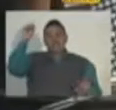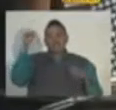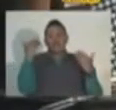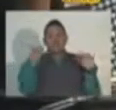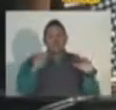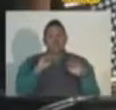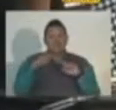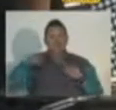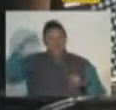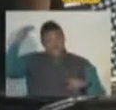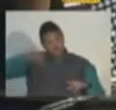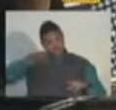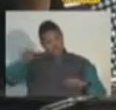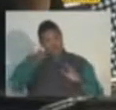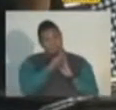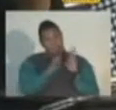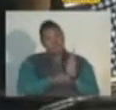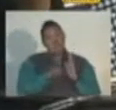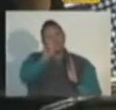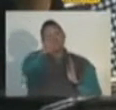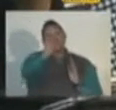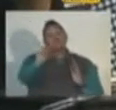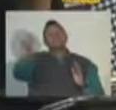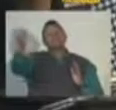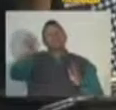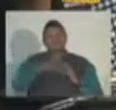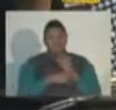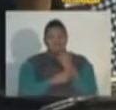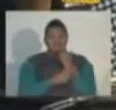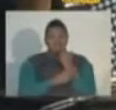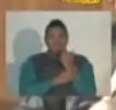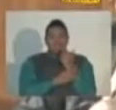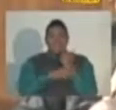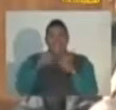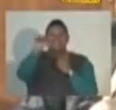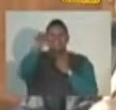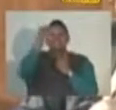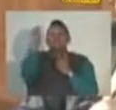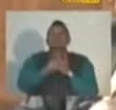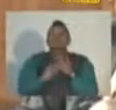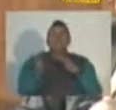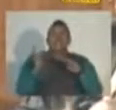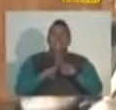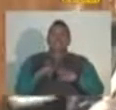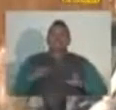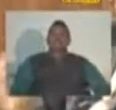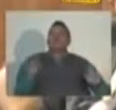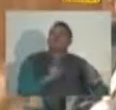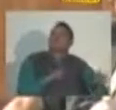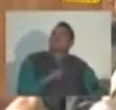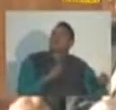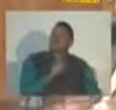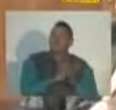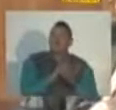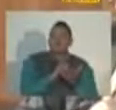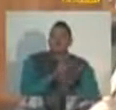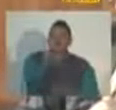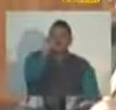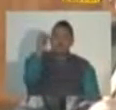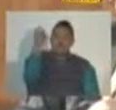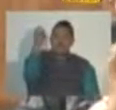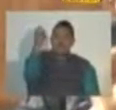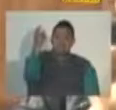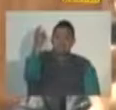we introduced that policy in 2007, there was a 10% increase by 2011,